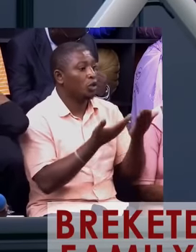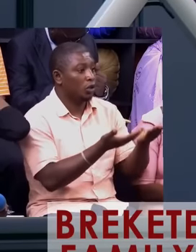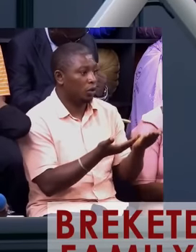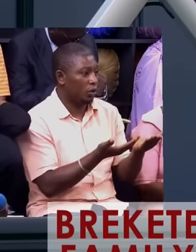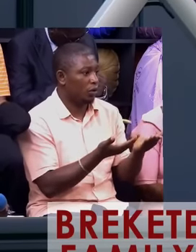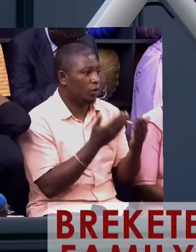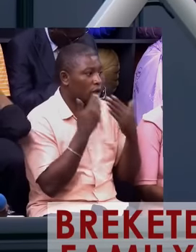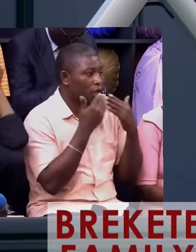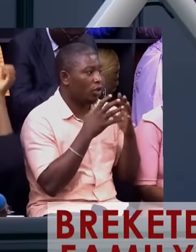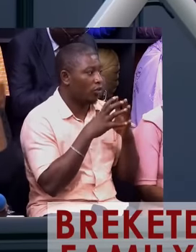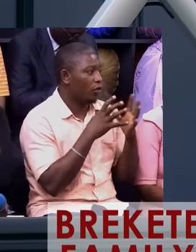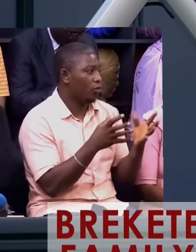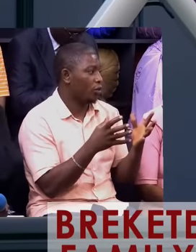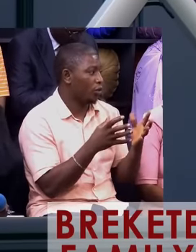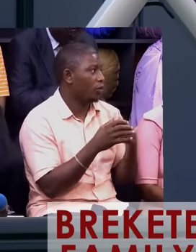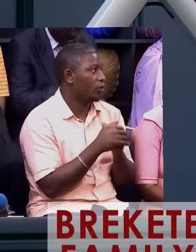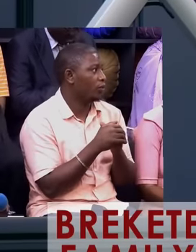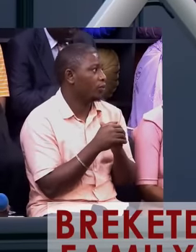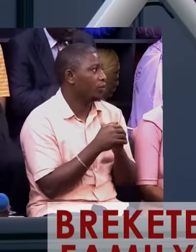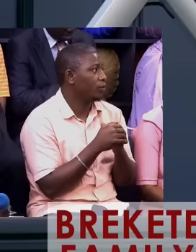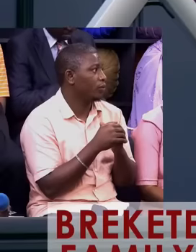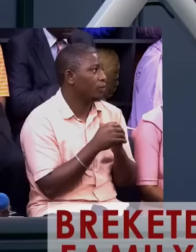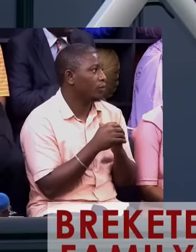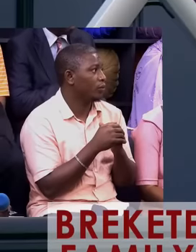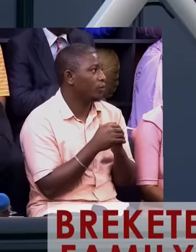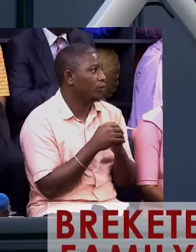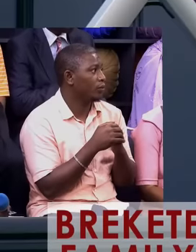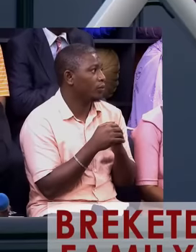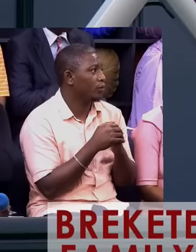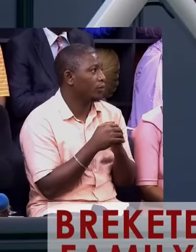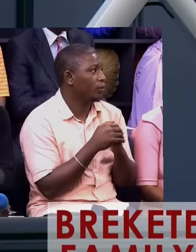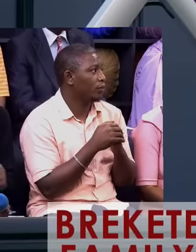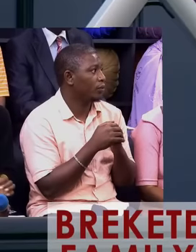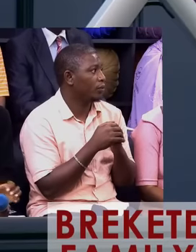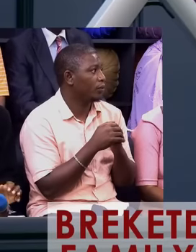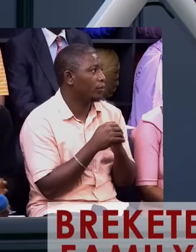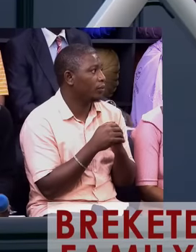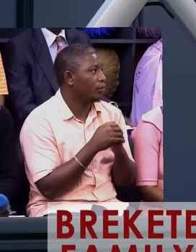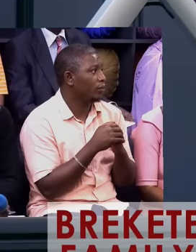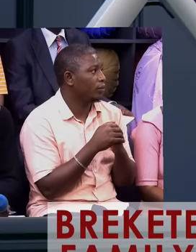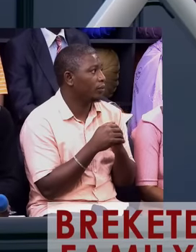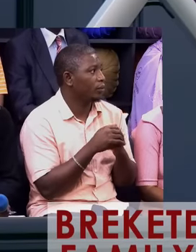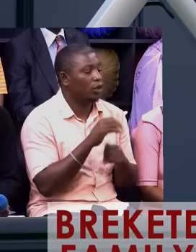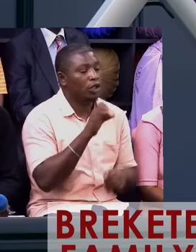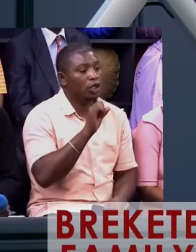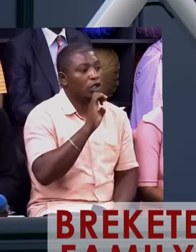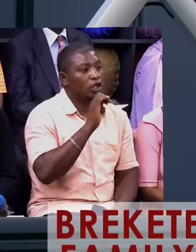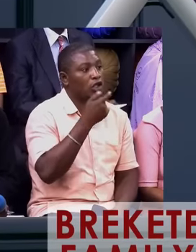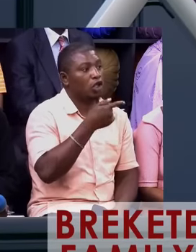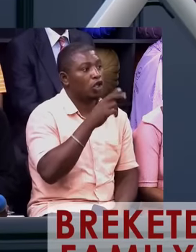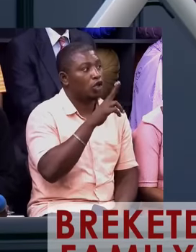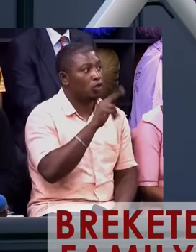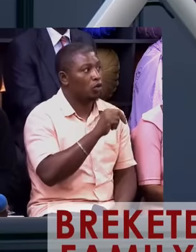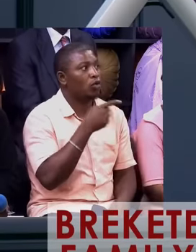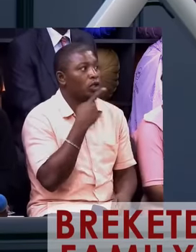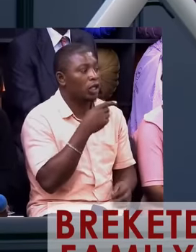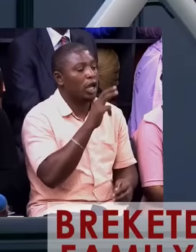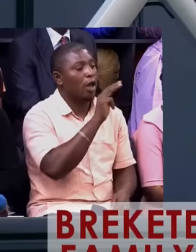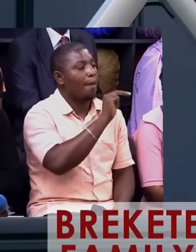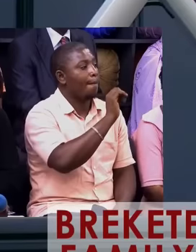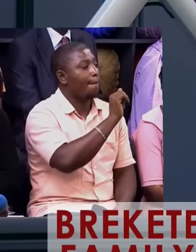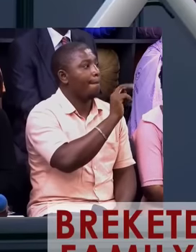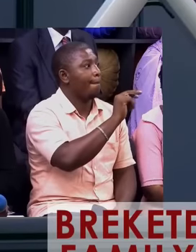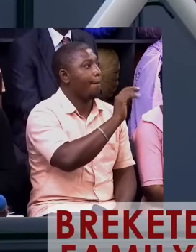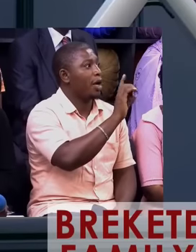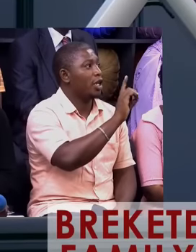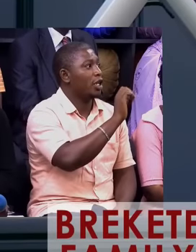Studio thank you very much sir thank you yes sir thank you um shun Samuel he said the Mandate secretary is